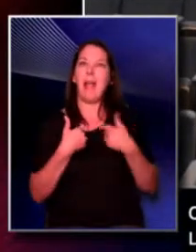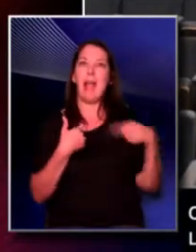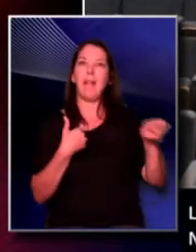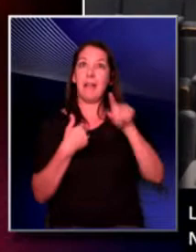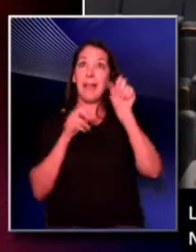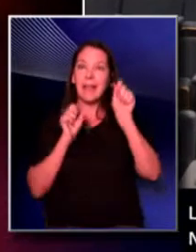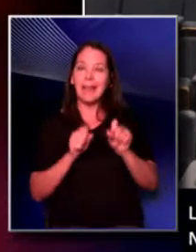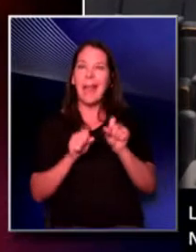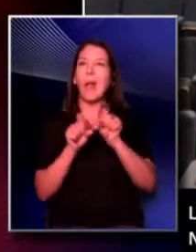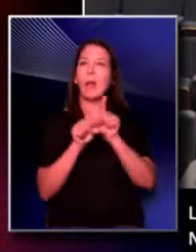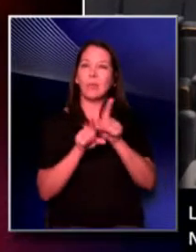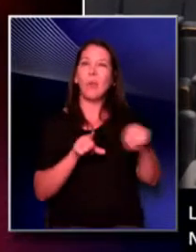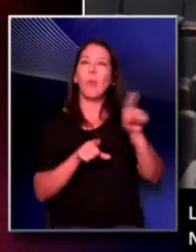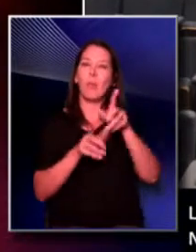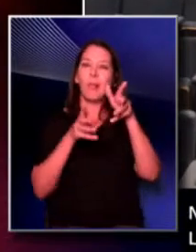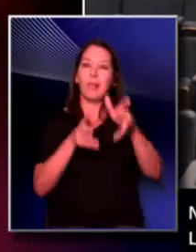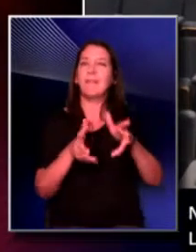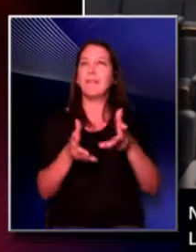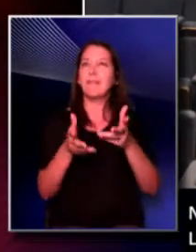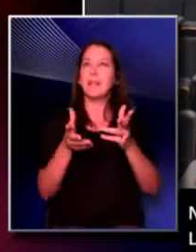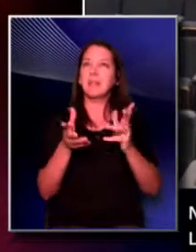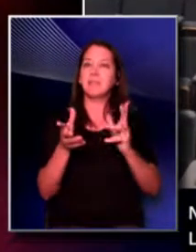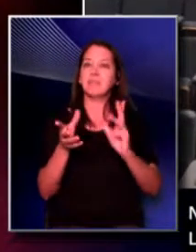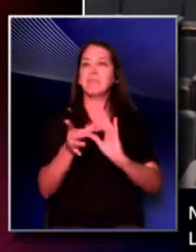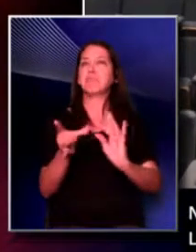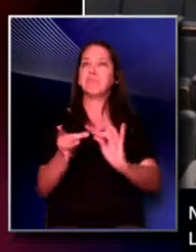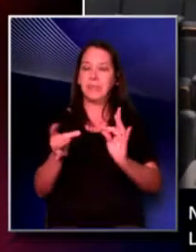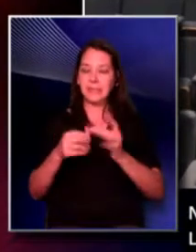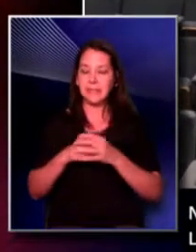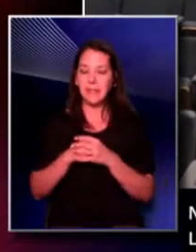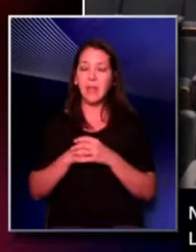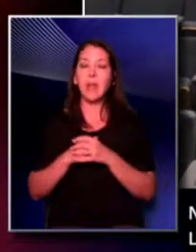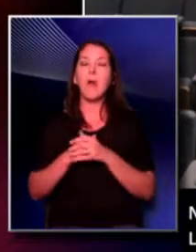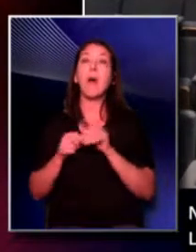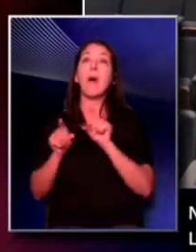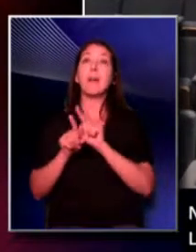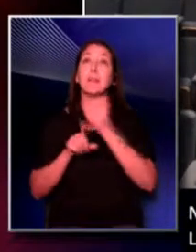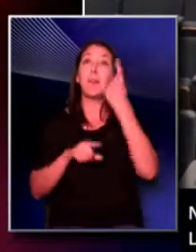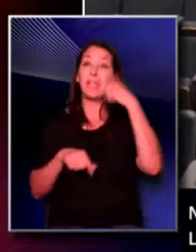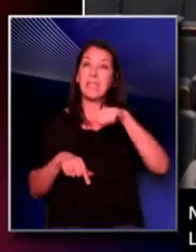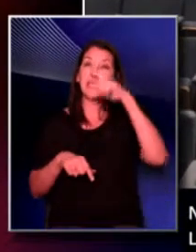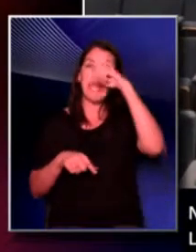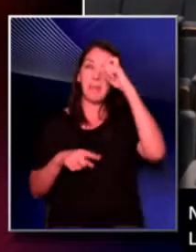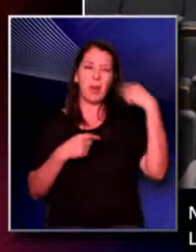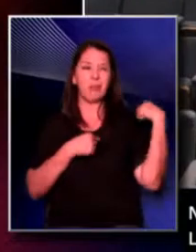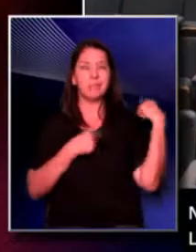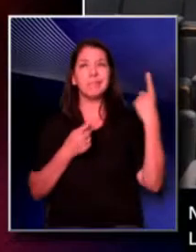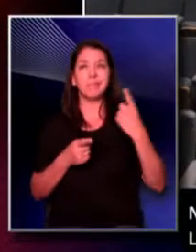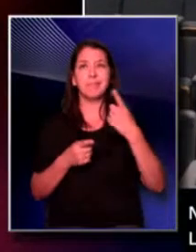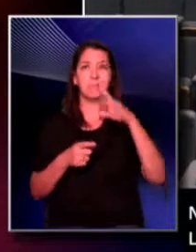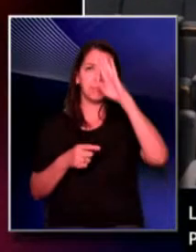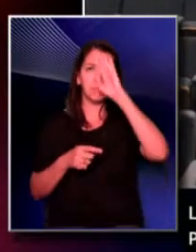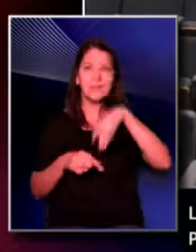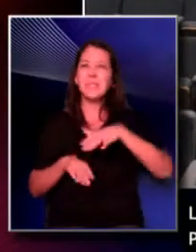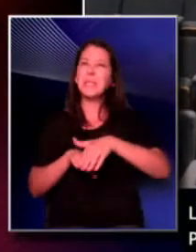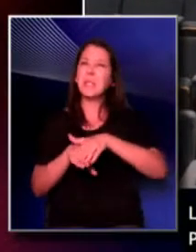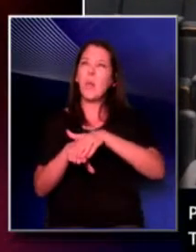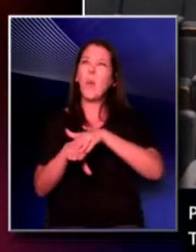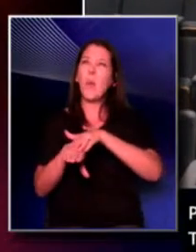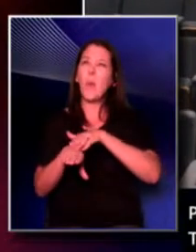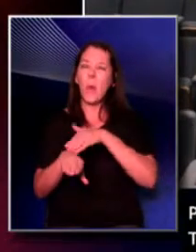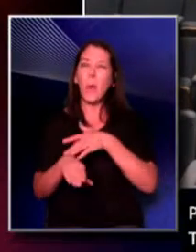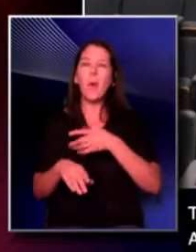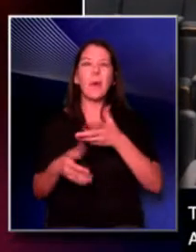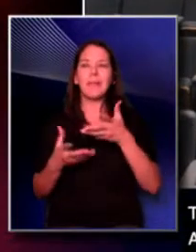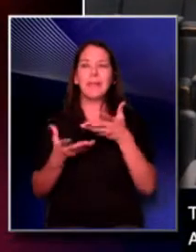to leave feedback. In addition to that, summer's usually a slower time overall for our area. As you can imagine, not many school